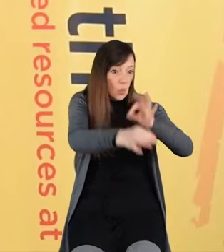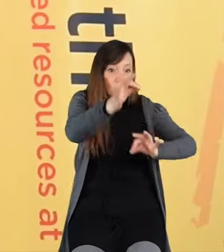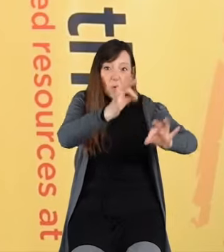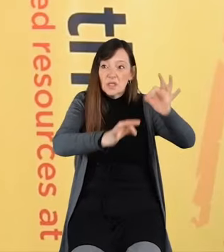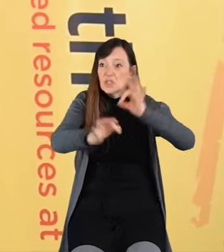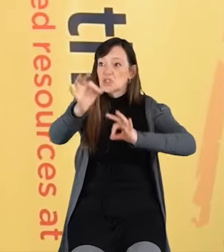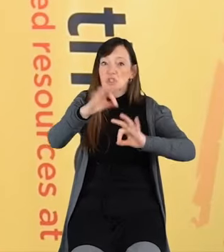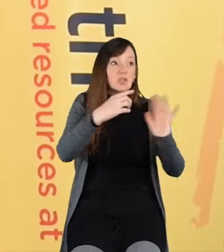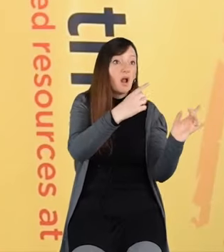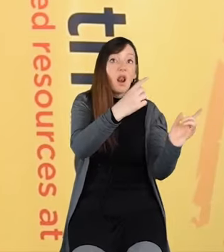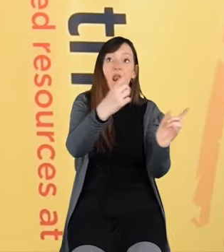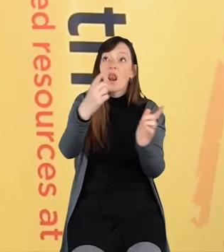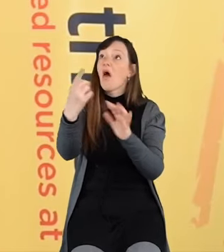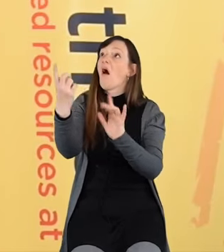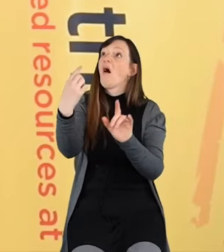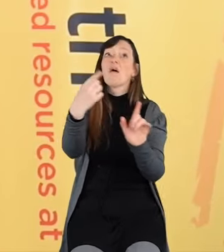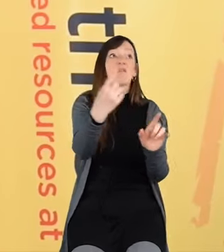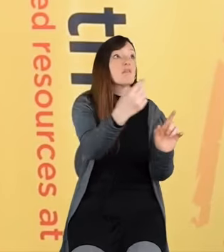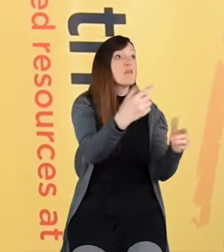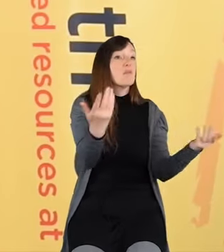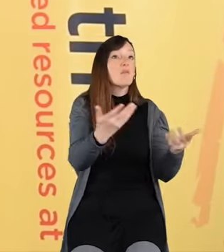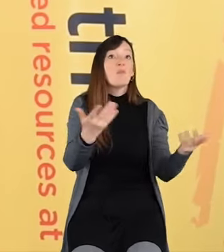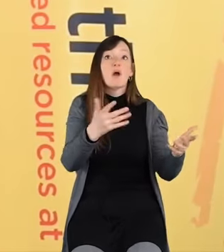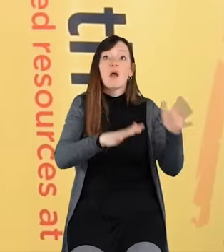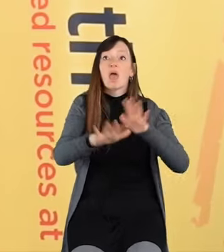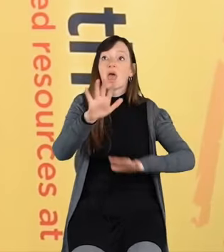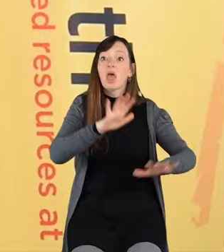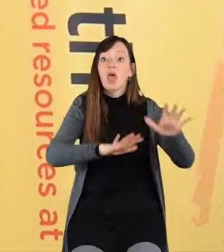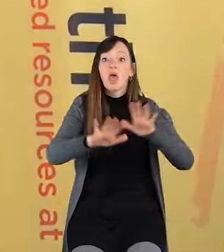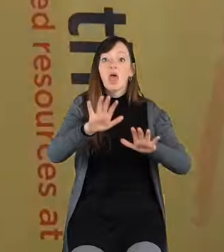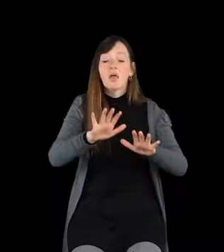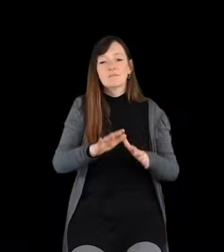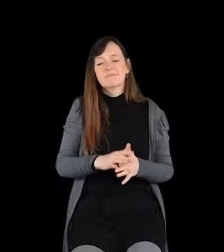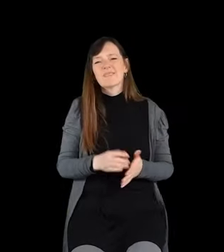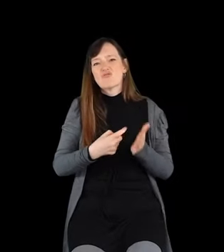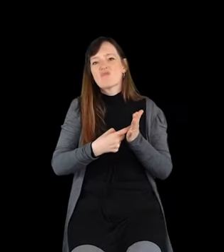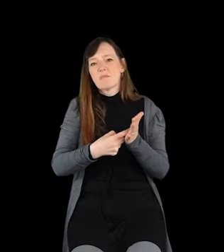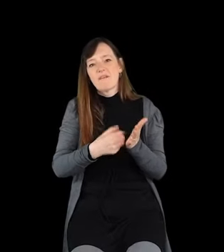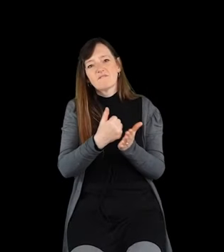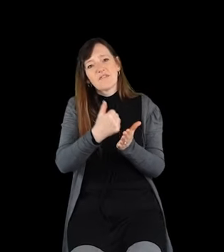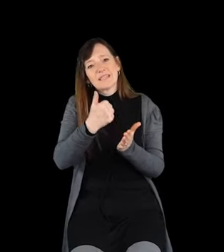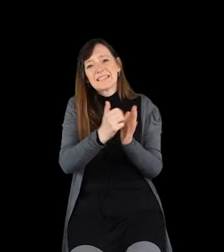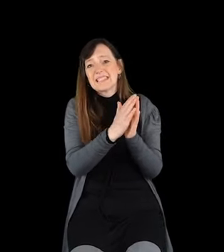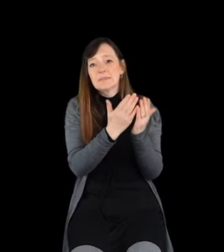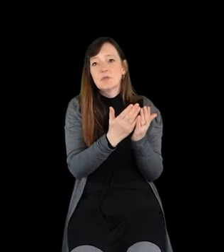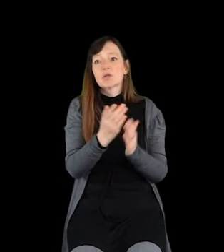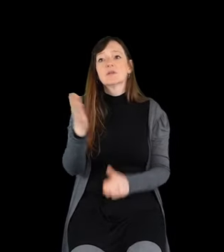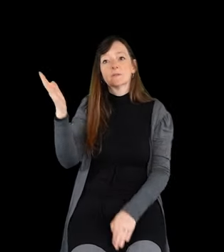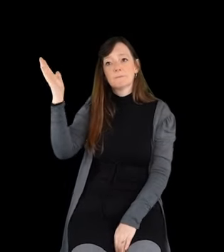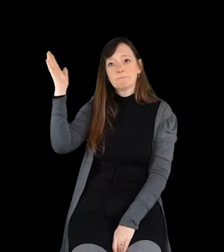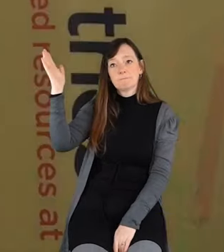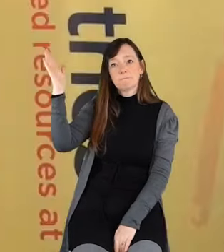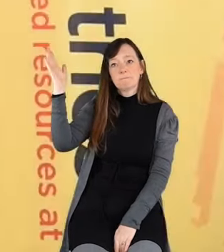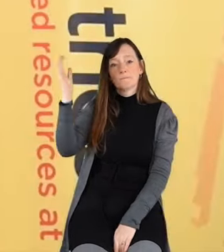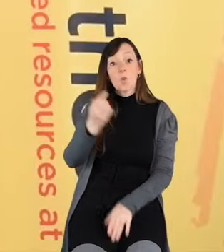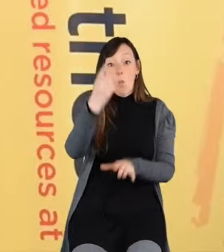searching, looking for answers. We've got a brilliant book to recommend to you. It's called The 1 Year Book of Hope. It's written by Nancy Guthrie,